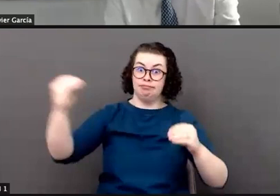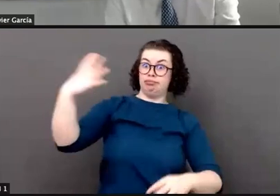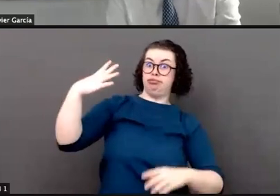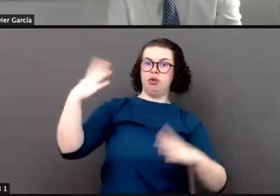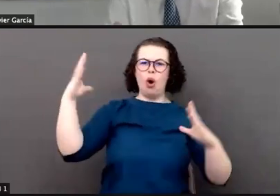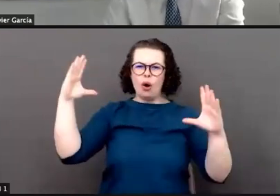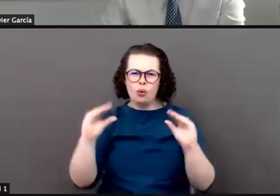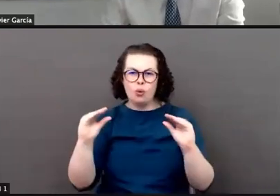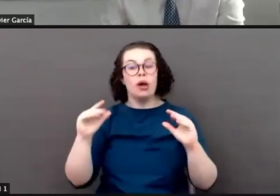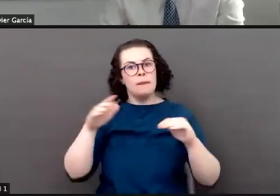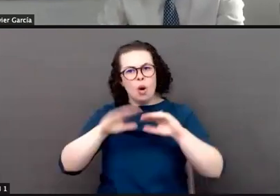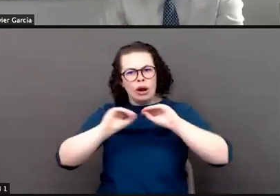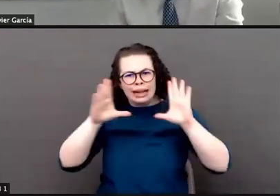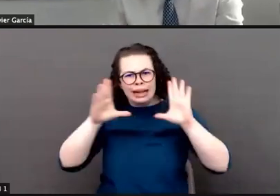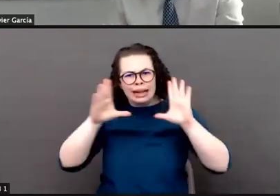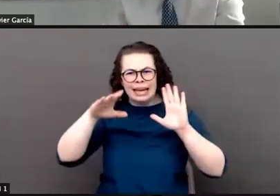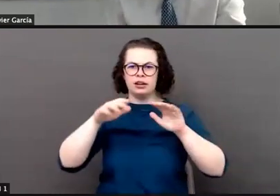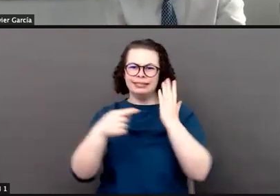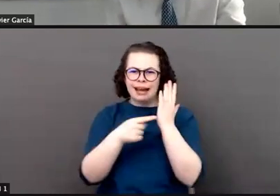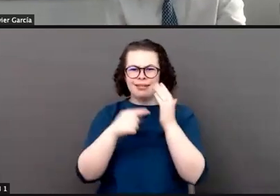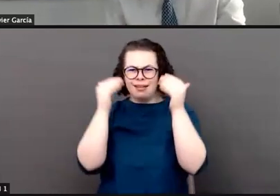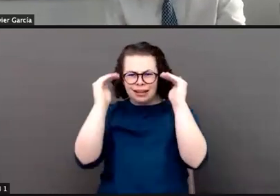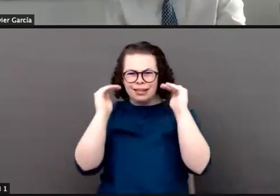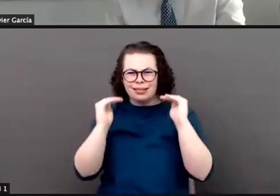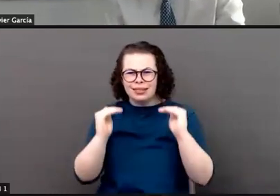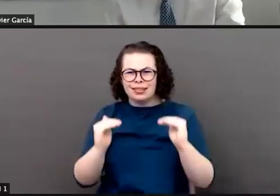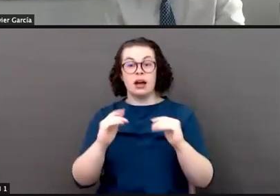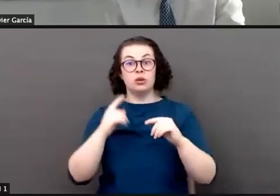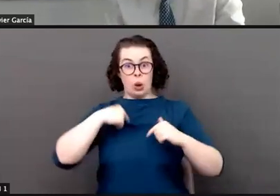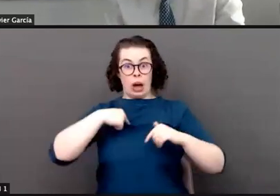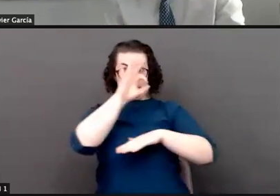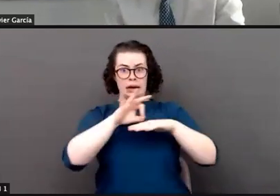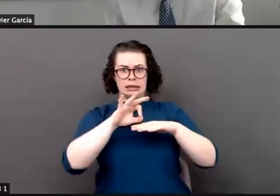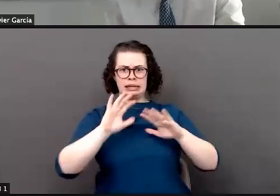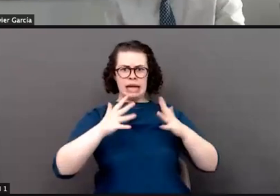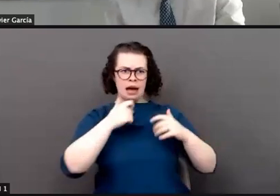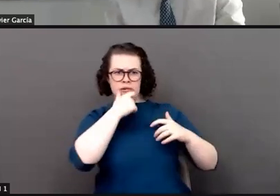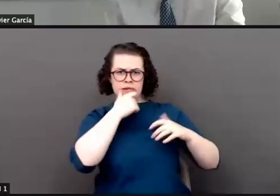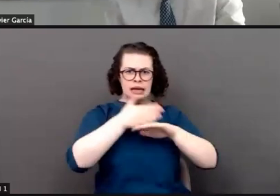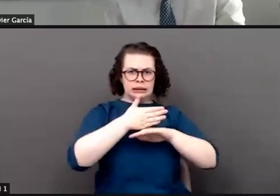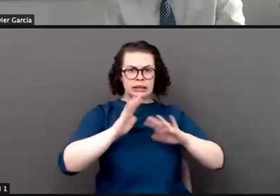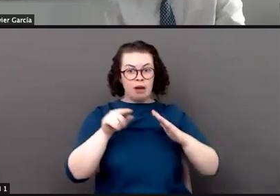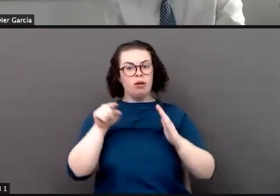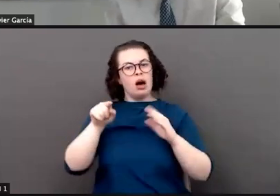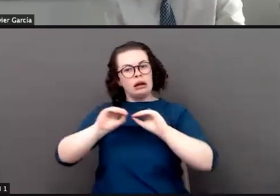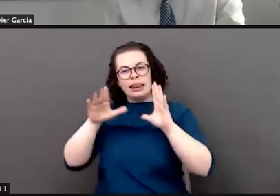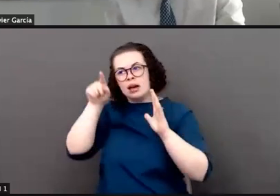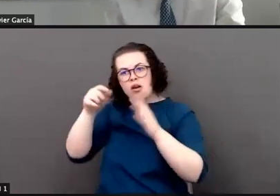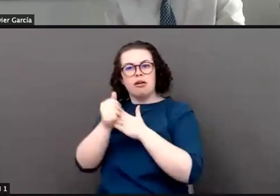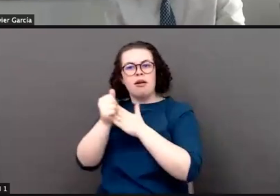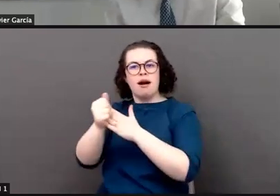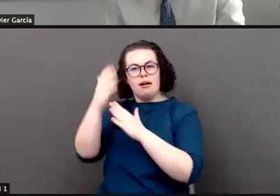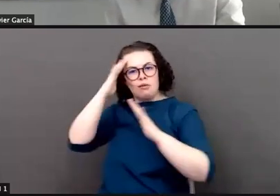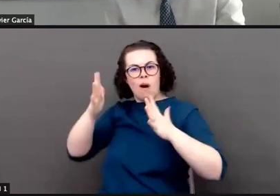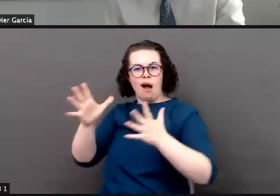complement the standard. I would like to highlight too the experts